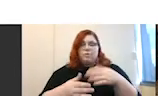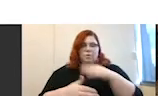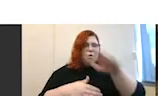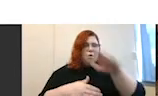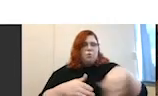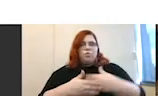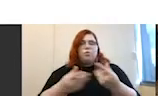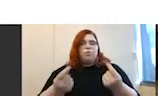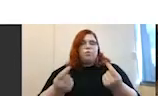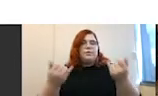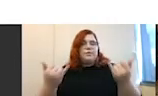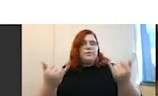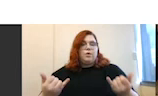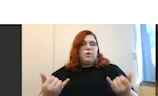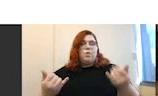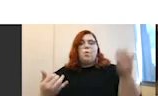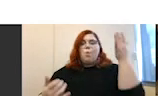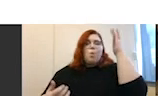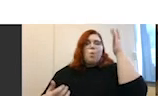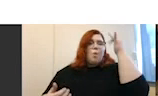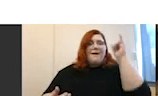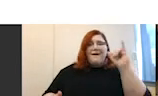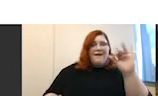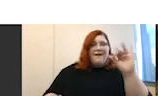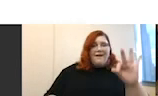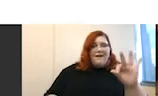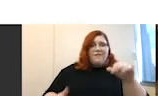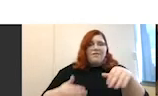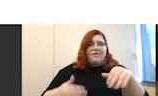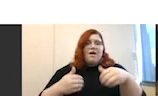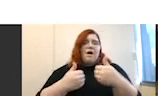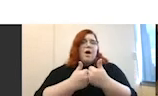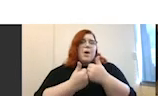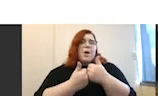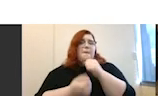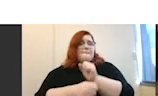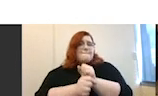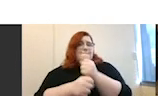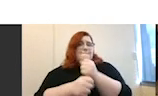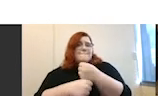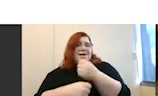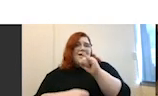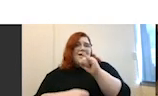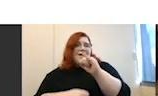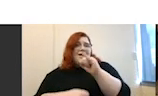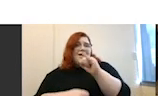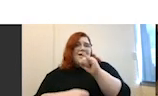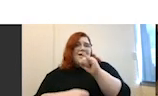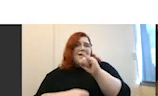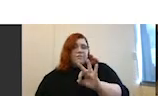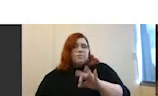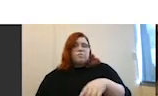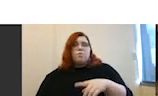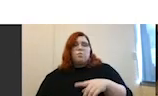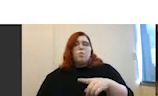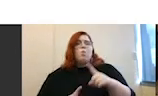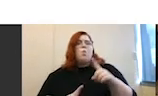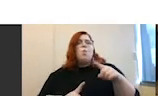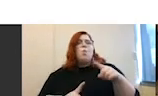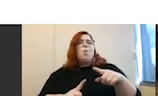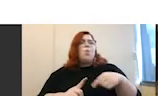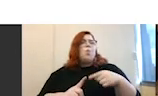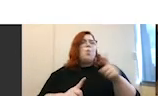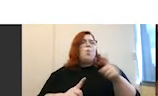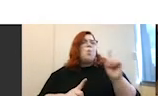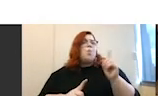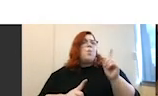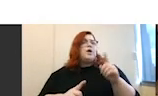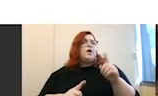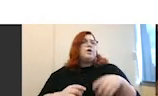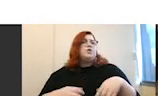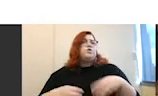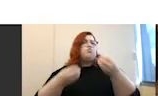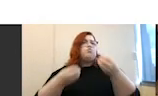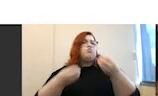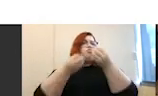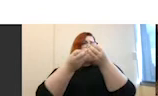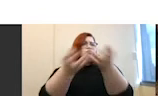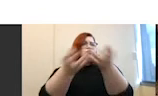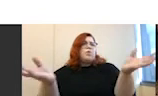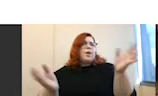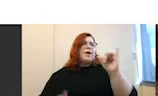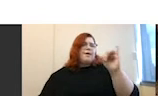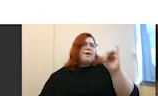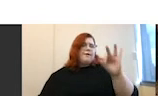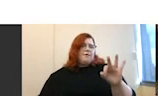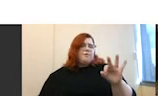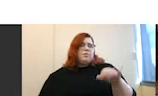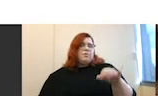how to create interactive fiction, and then towards the end, we'll talk about where to publish, which interestingly, there used to be a lot of places where you